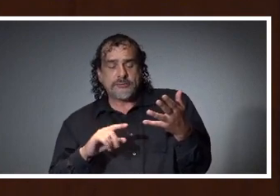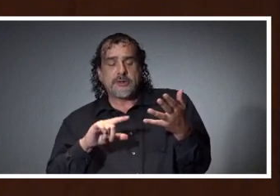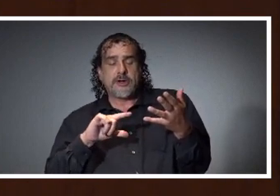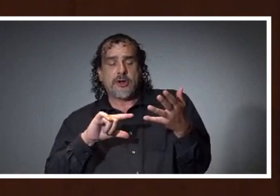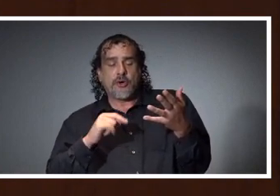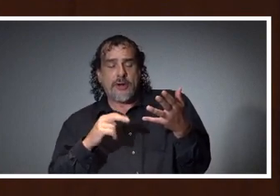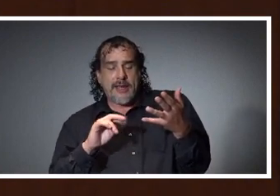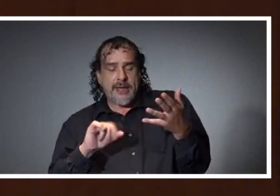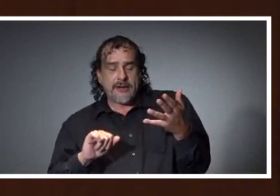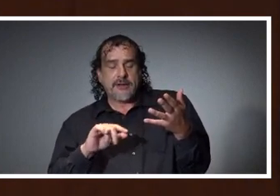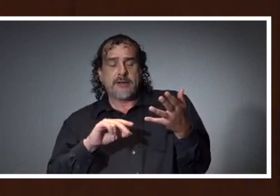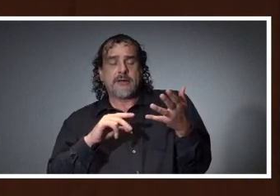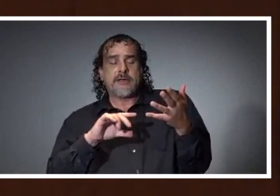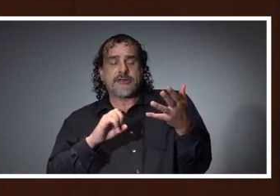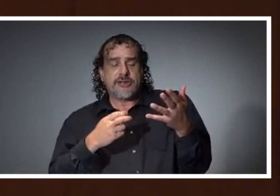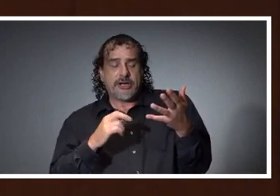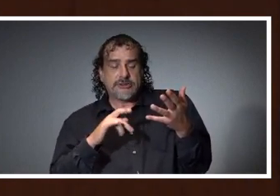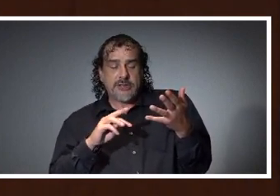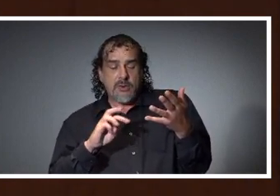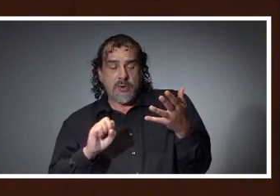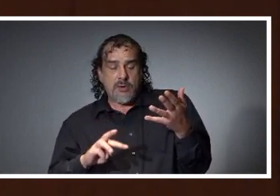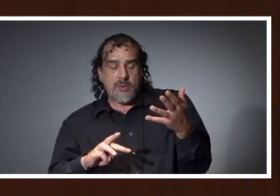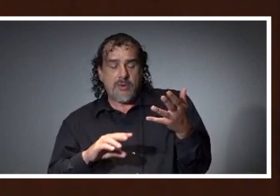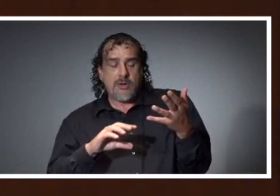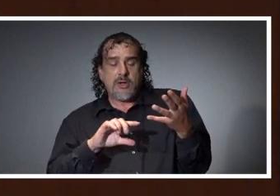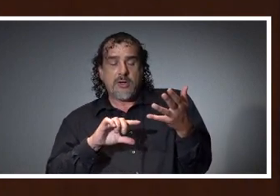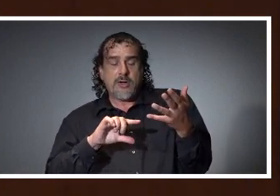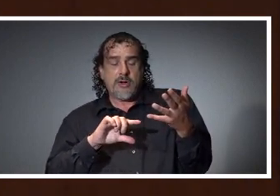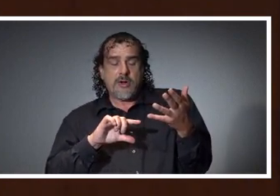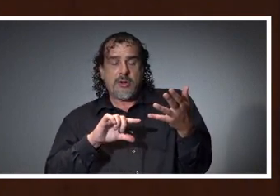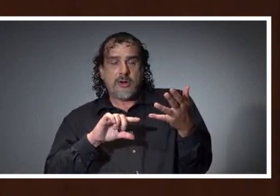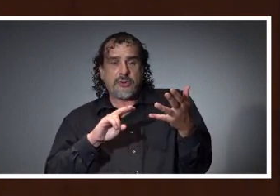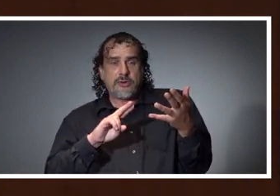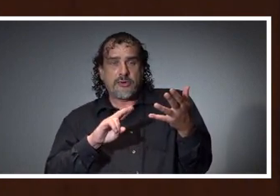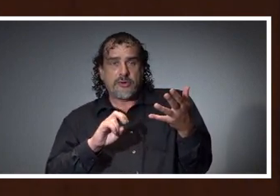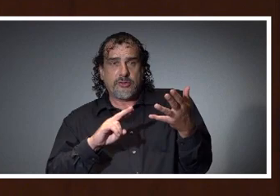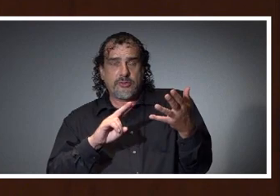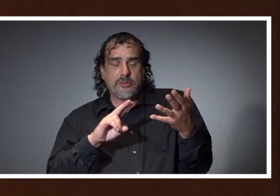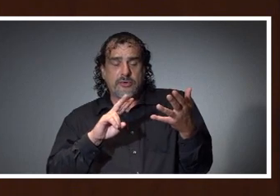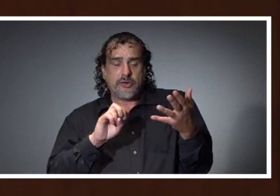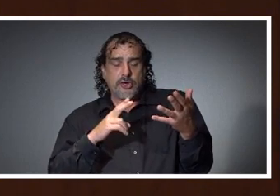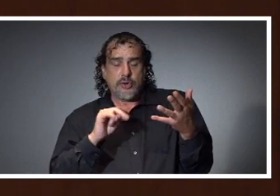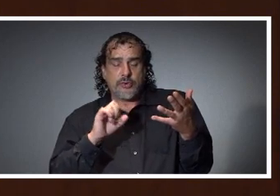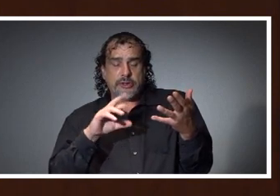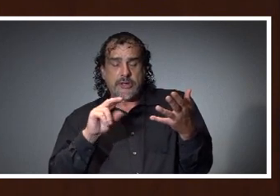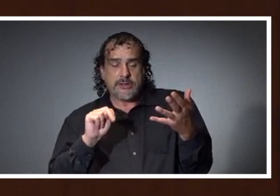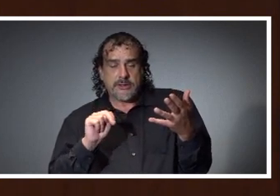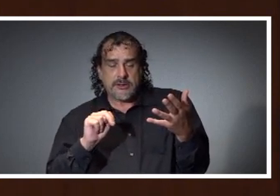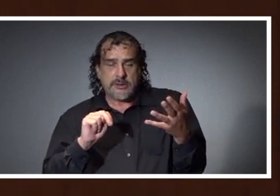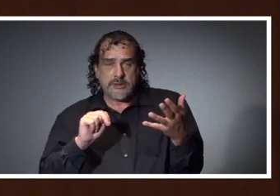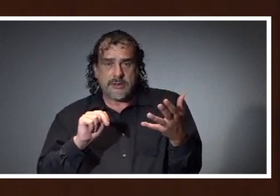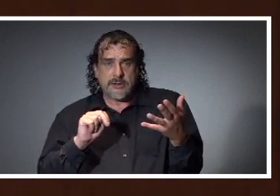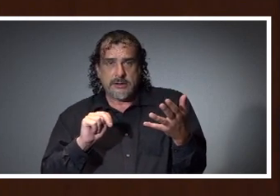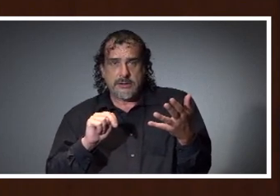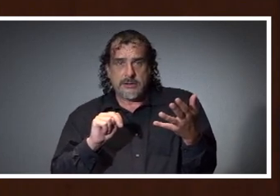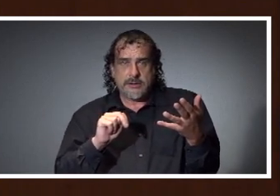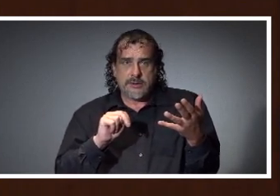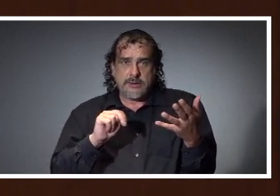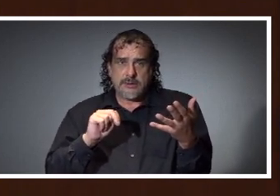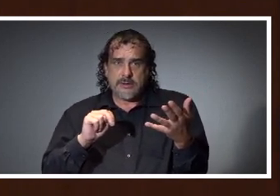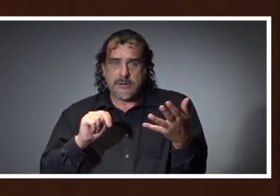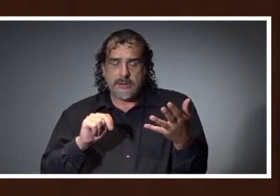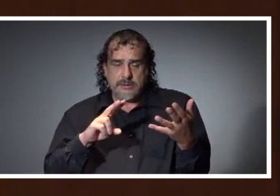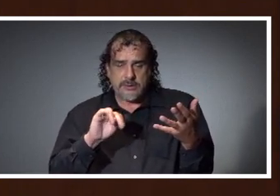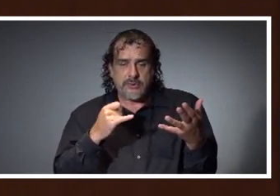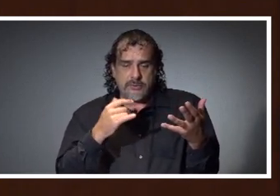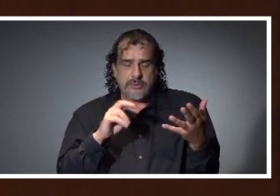Lowndes, Pearl River, and Union. We are working with the schools. We have a web form to